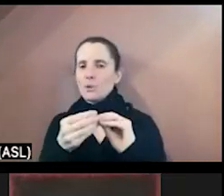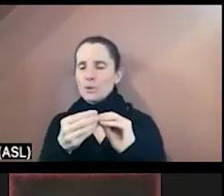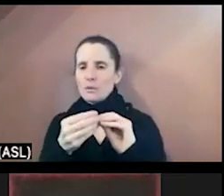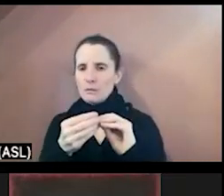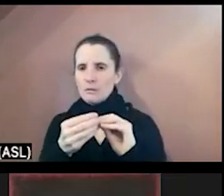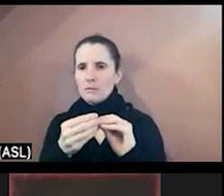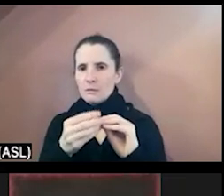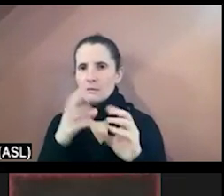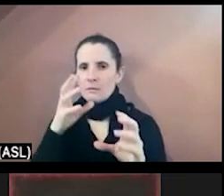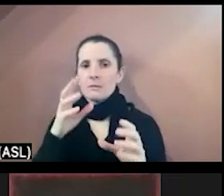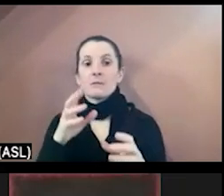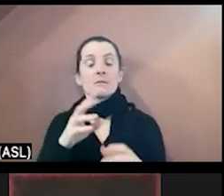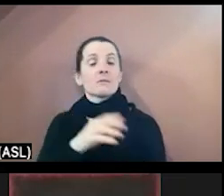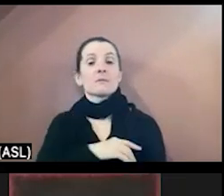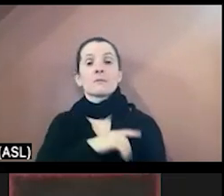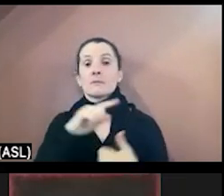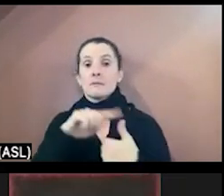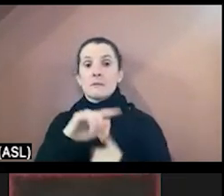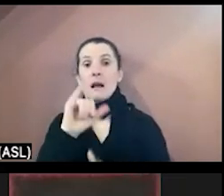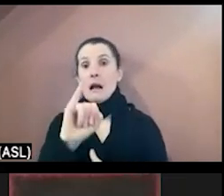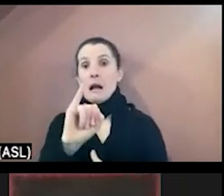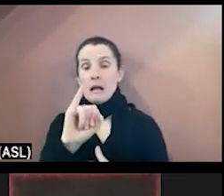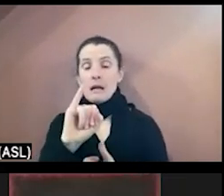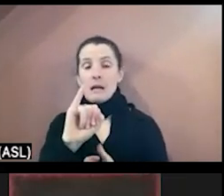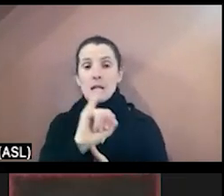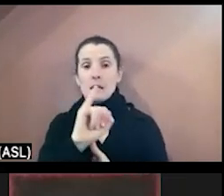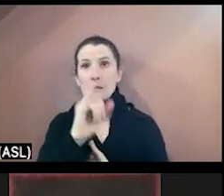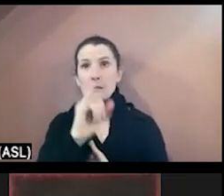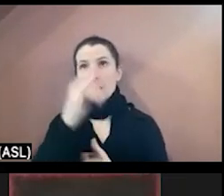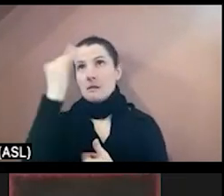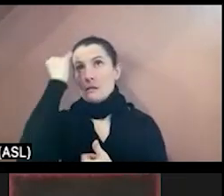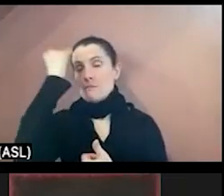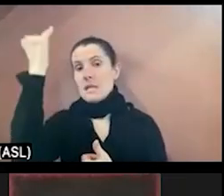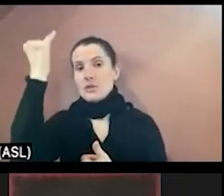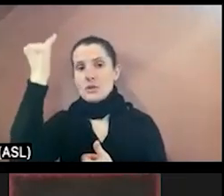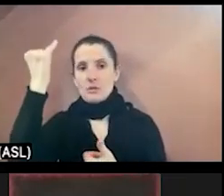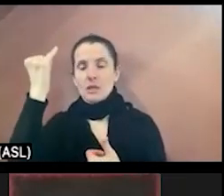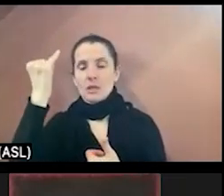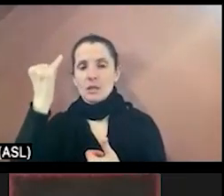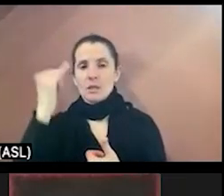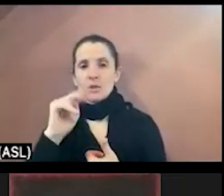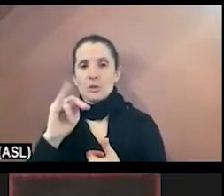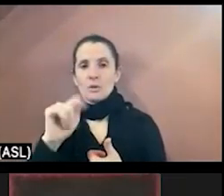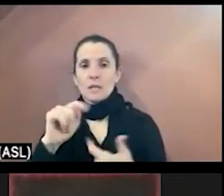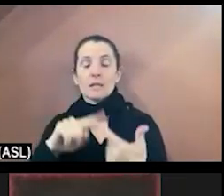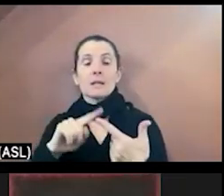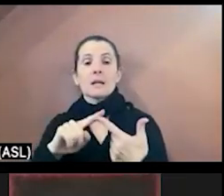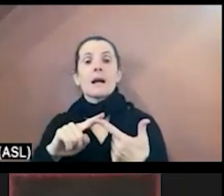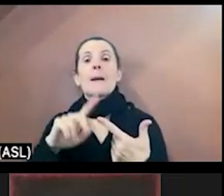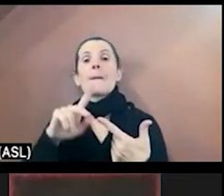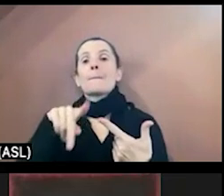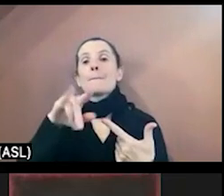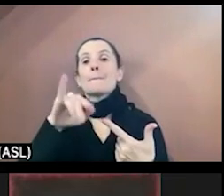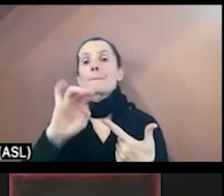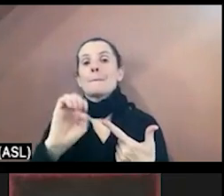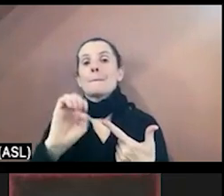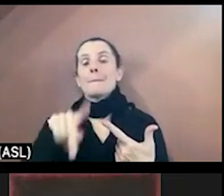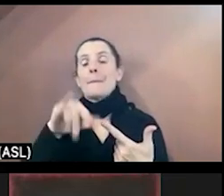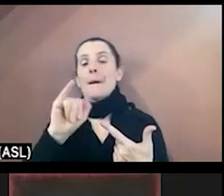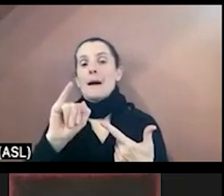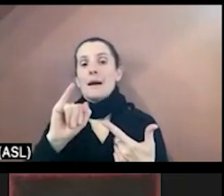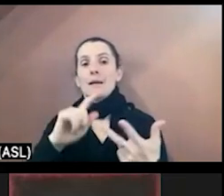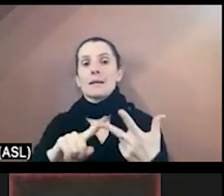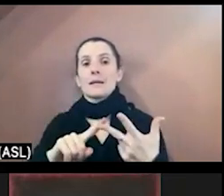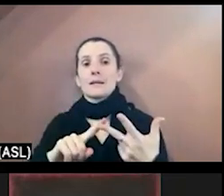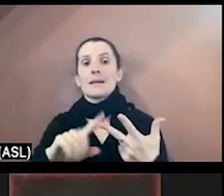mathematics, I, the imaginary unit, pi, and e. And of course, 0 and 1, the basis of